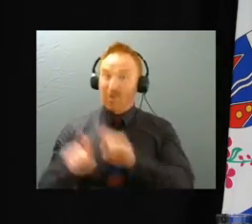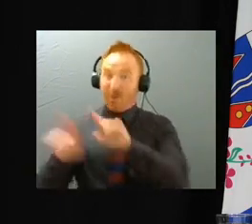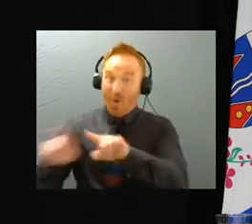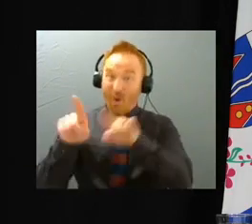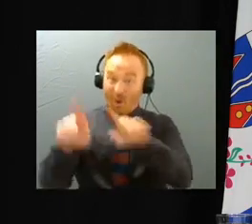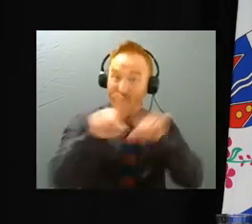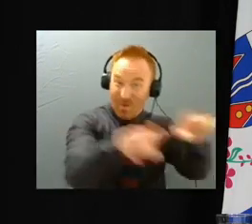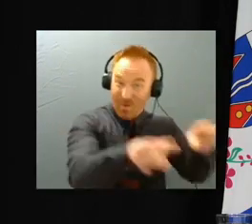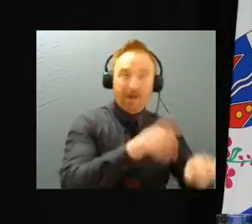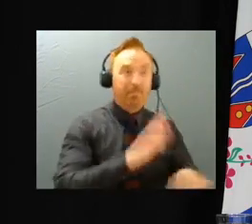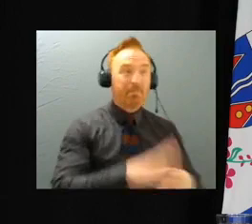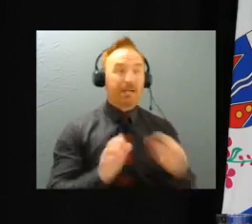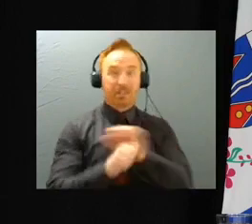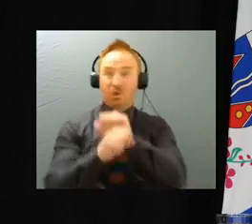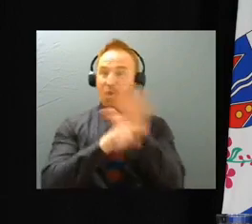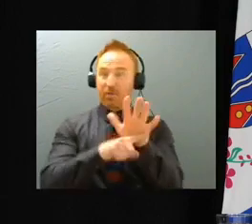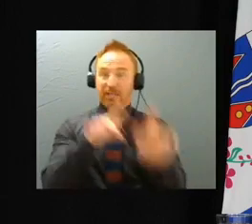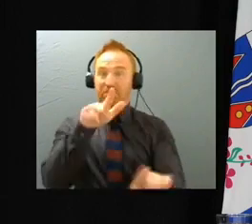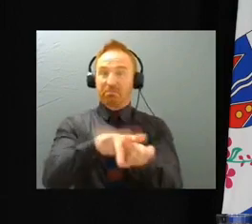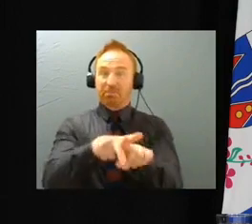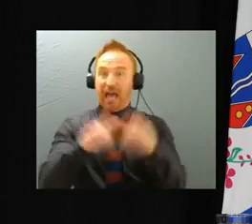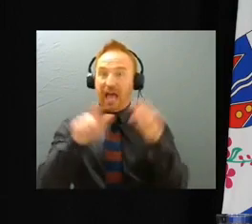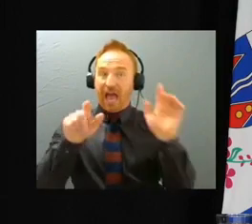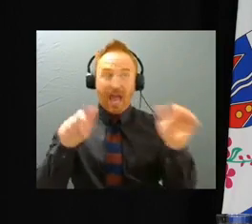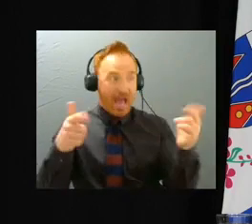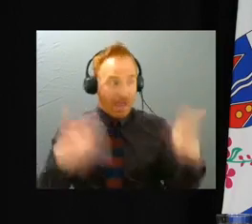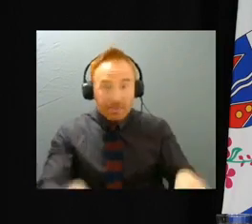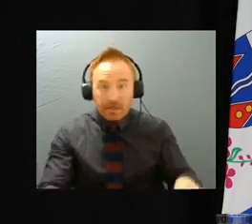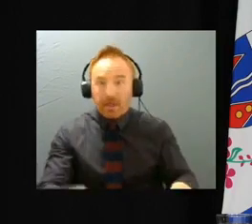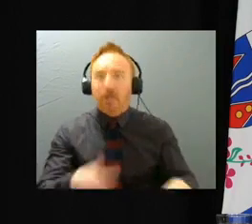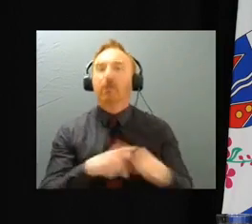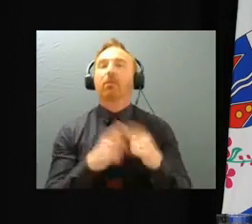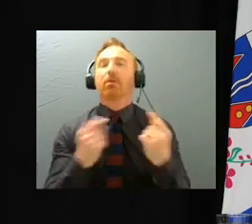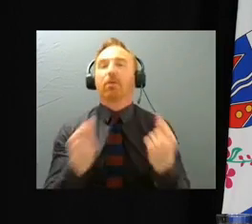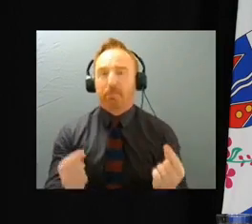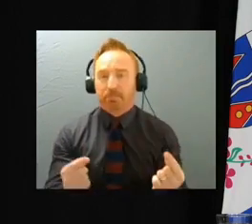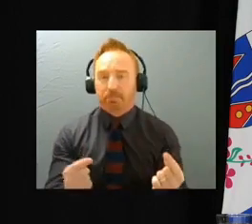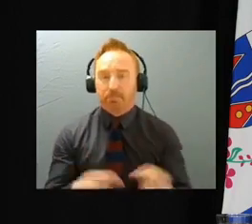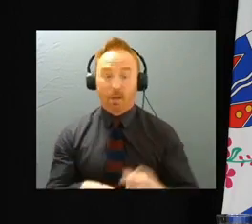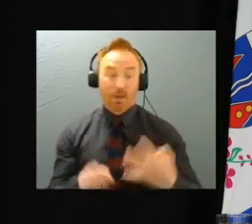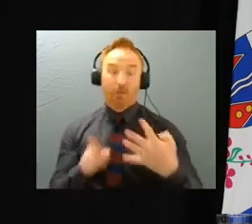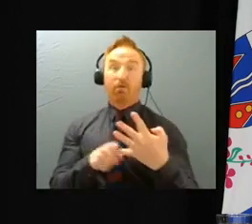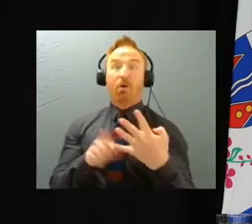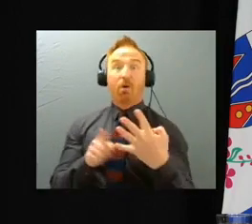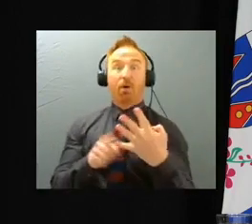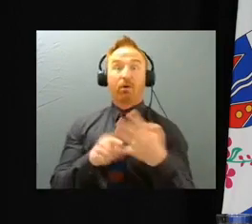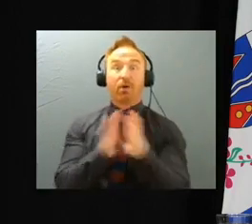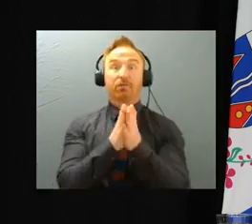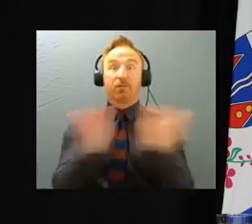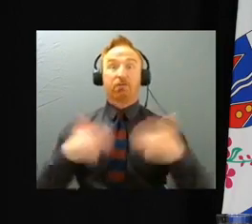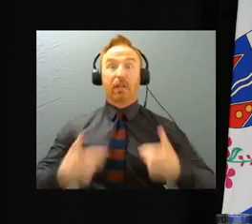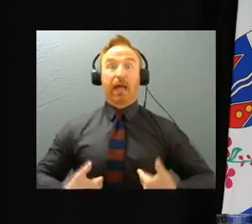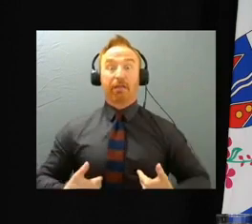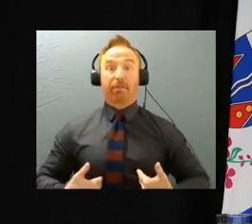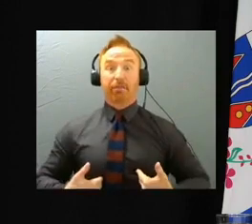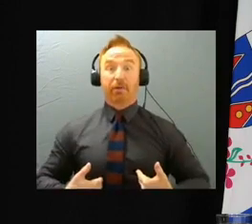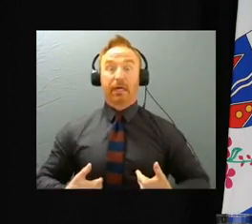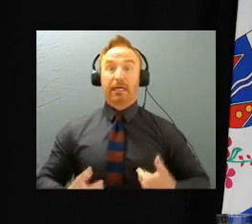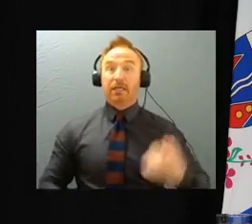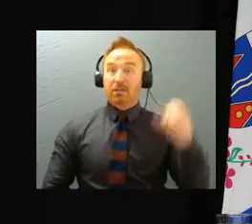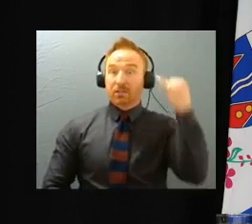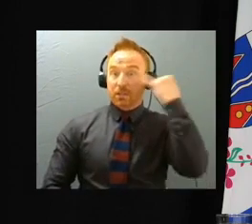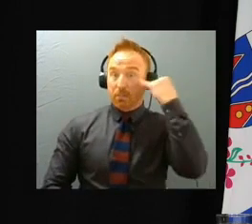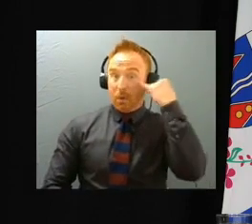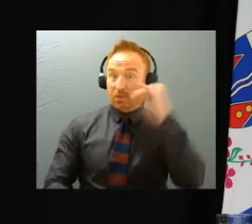cases should we see a sudden demand? Fourth is public health capacity. If there are cases, how are they